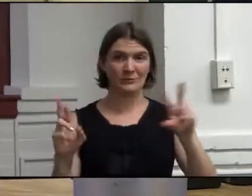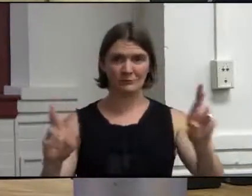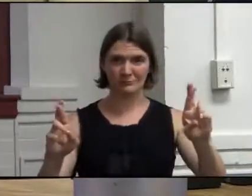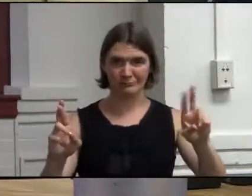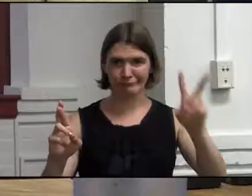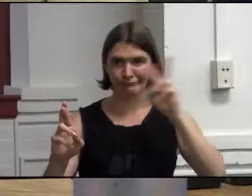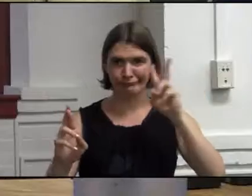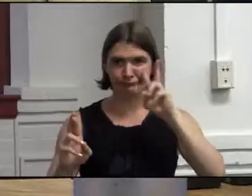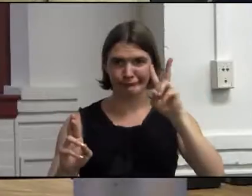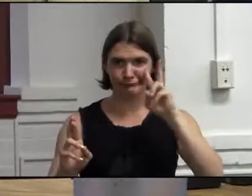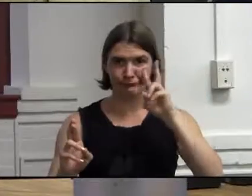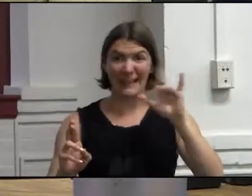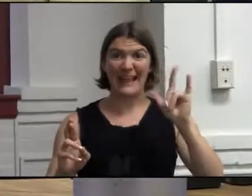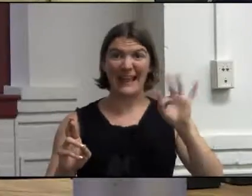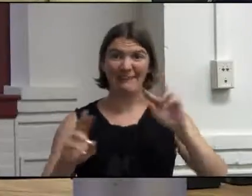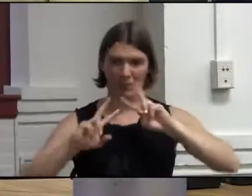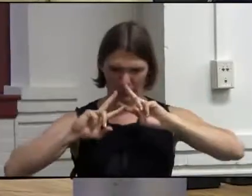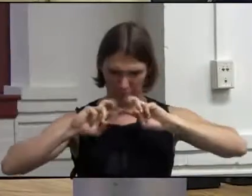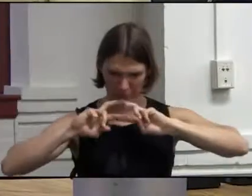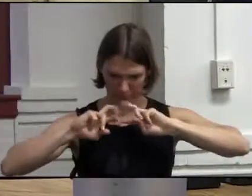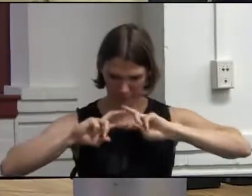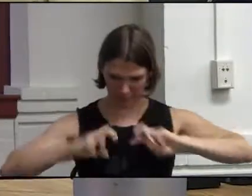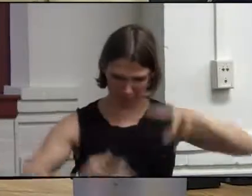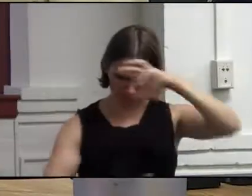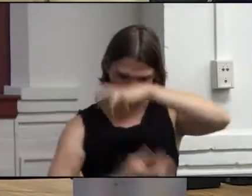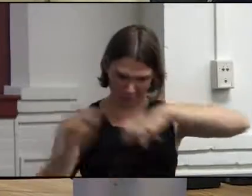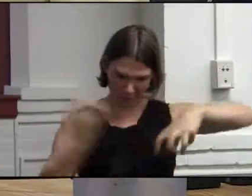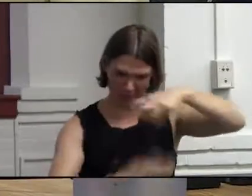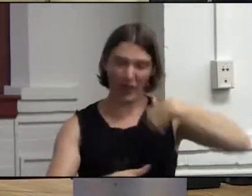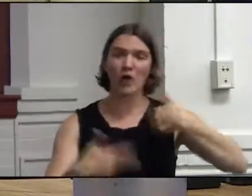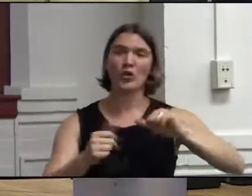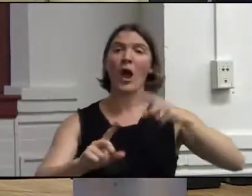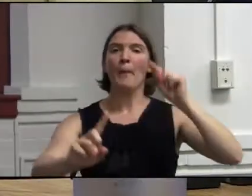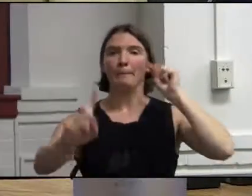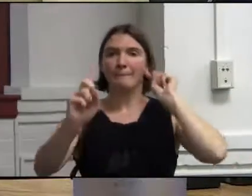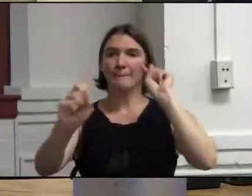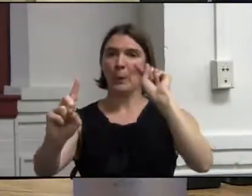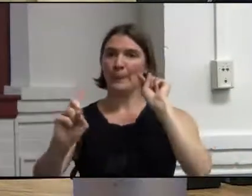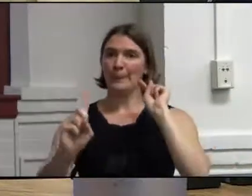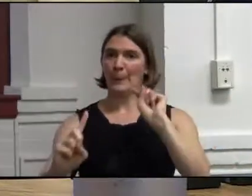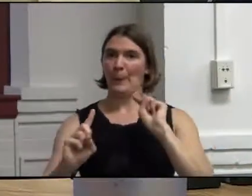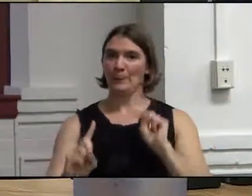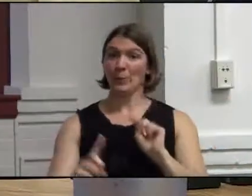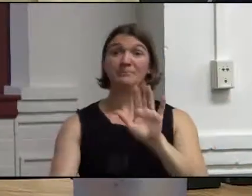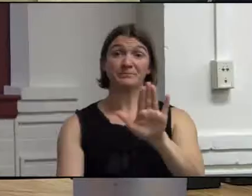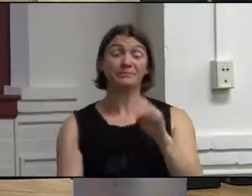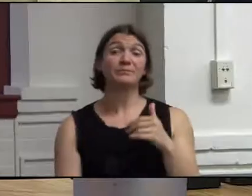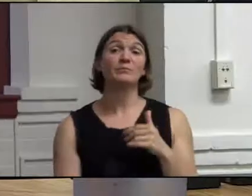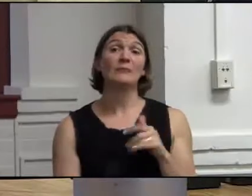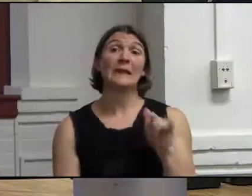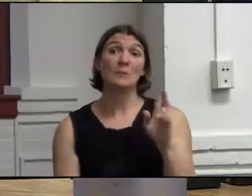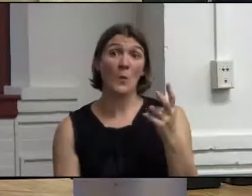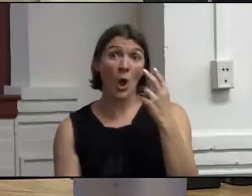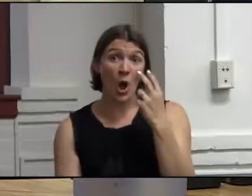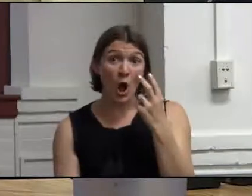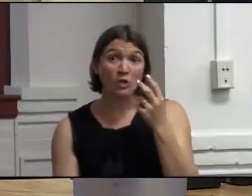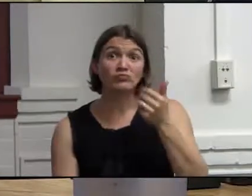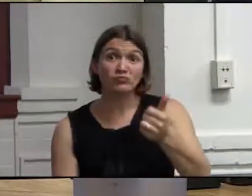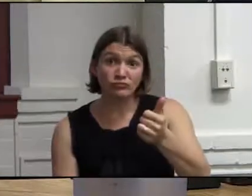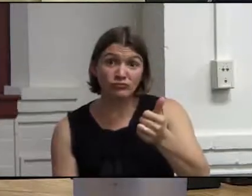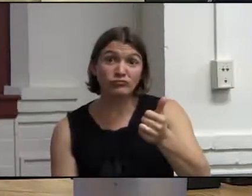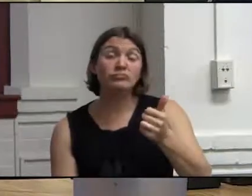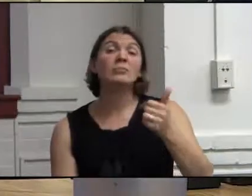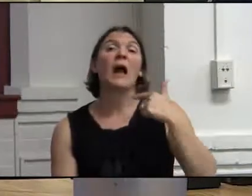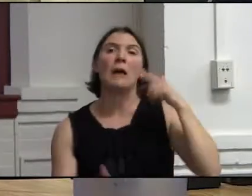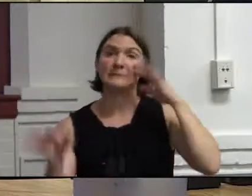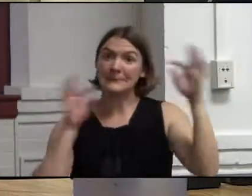necessary, because I think if we get in the weeds, it could be really confusing really fast. So what I want to encourage people to do, and if the board thinks that I need to explain